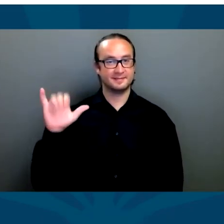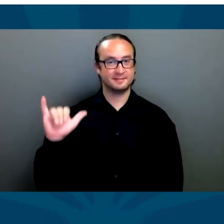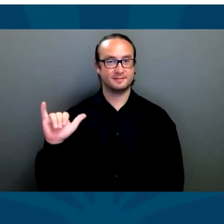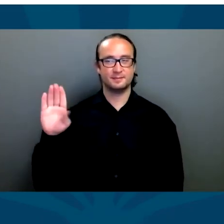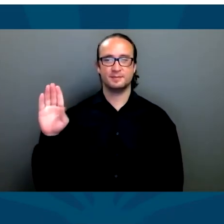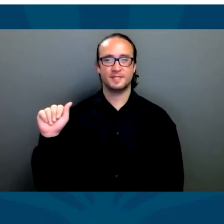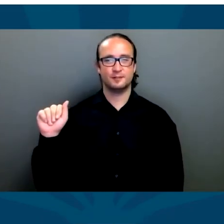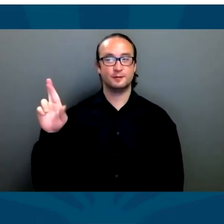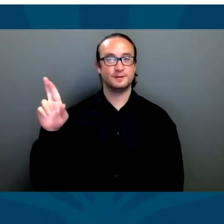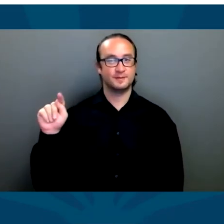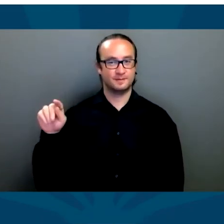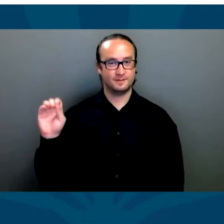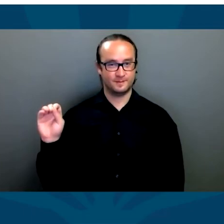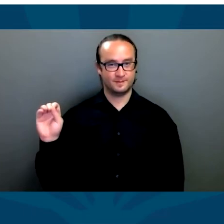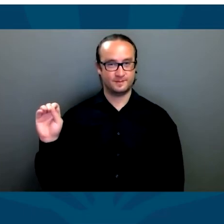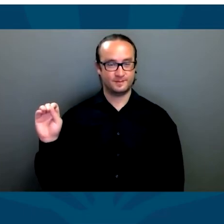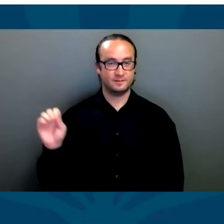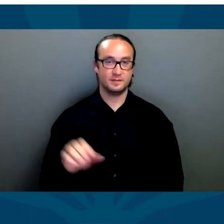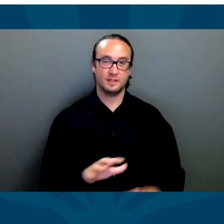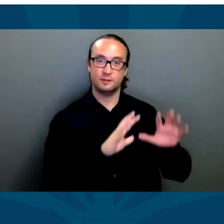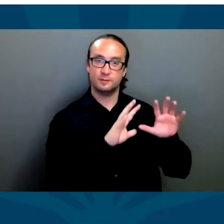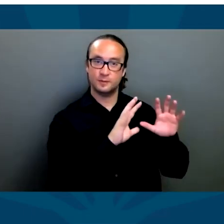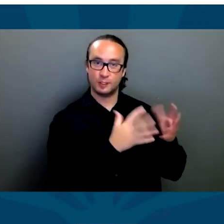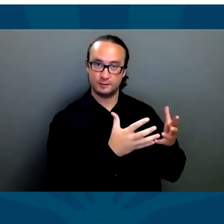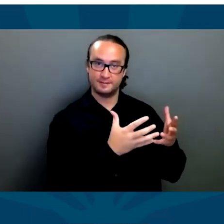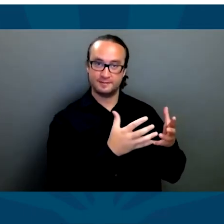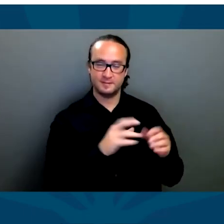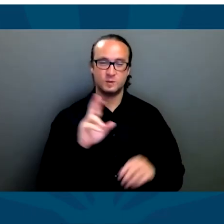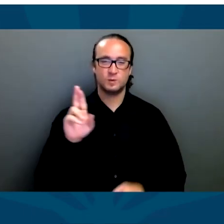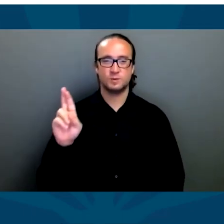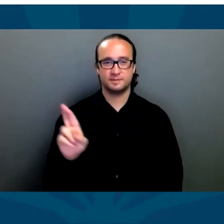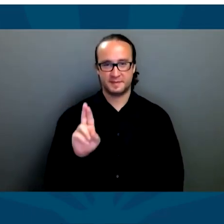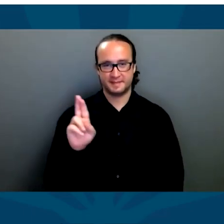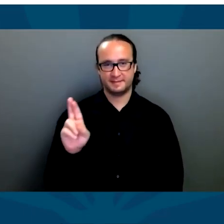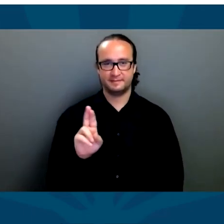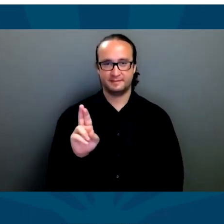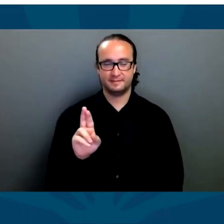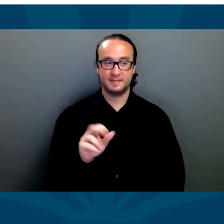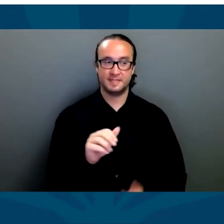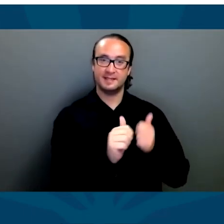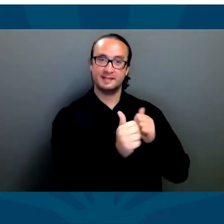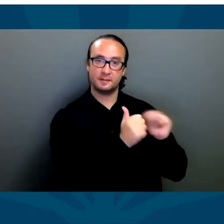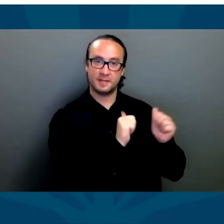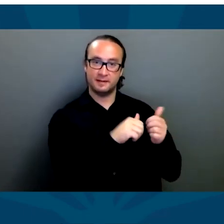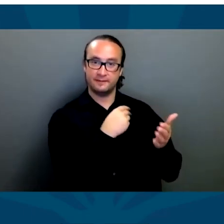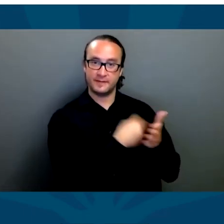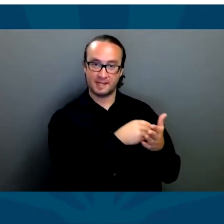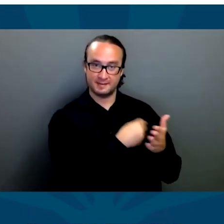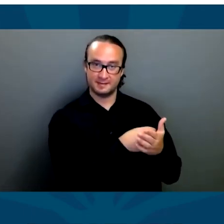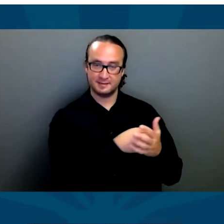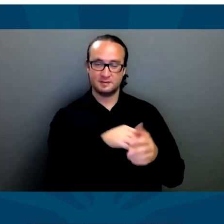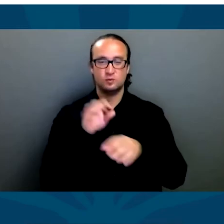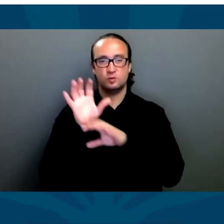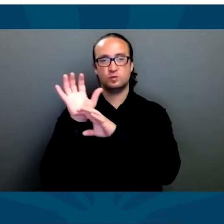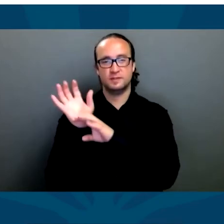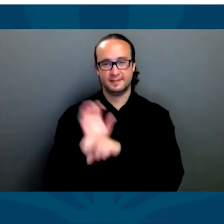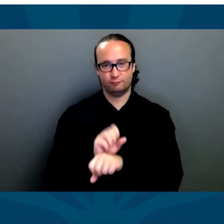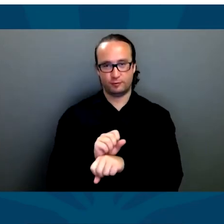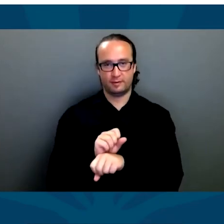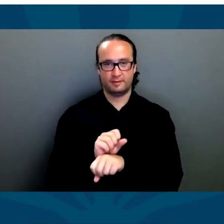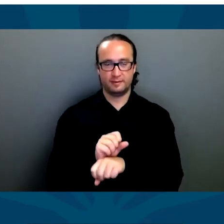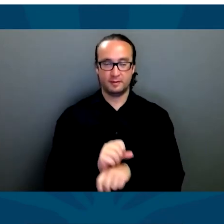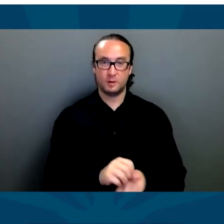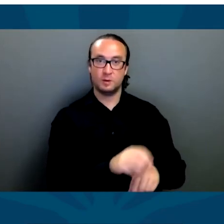nancy bartow nancy party republican campaign funding